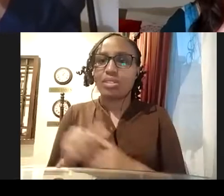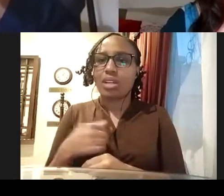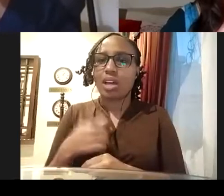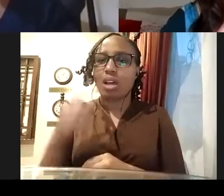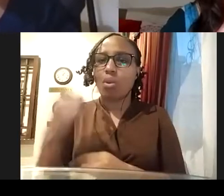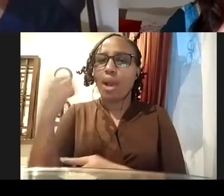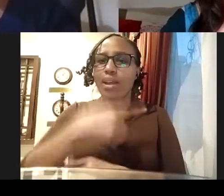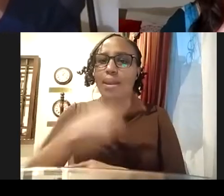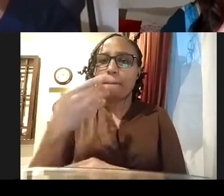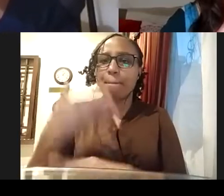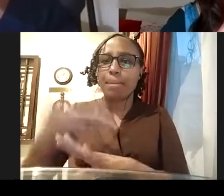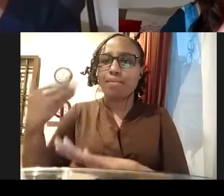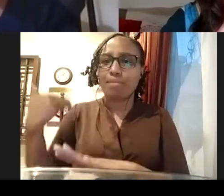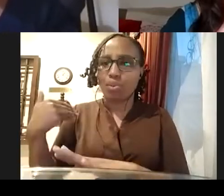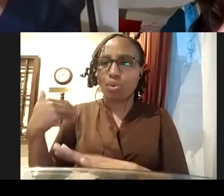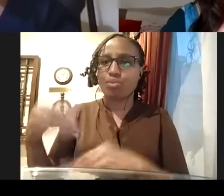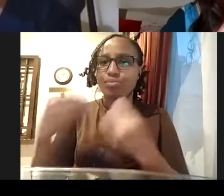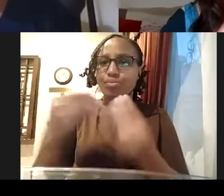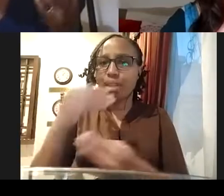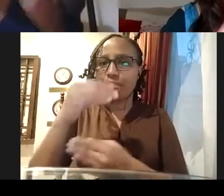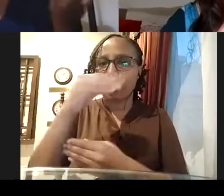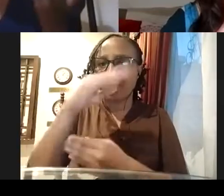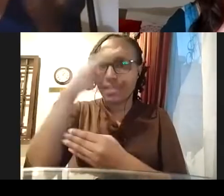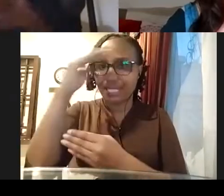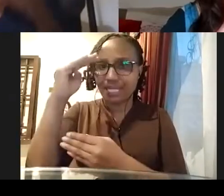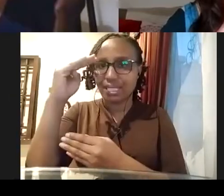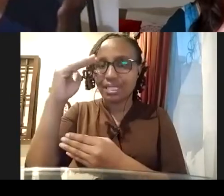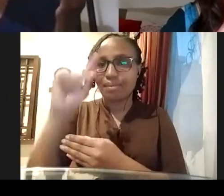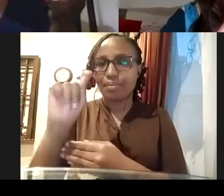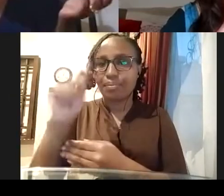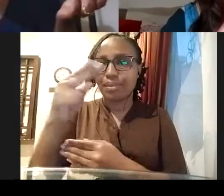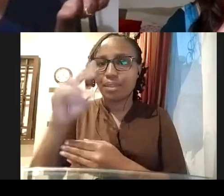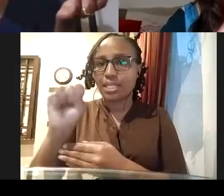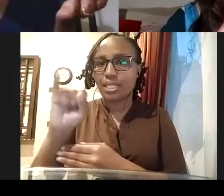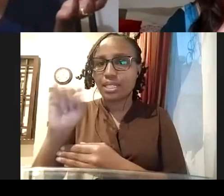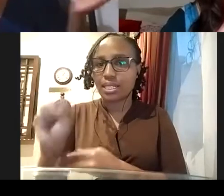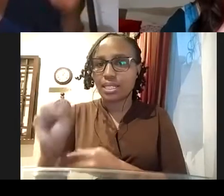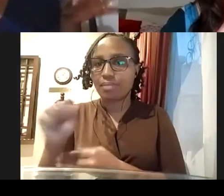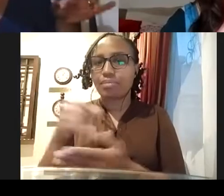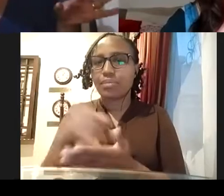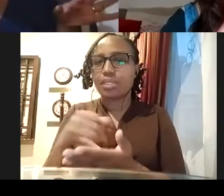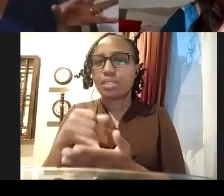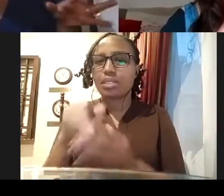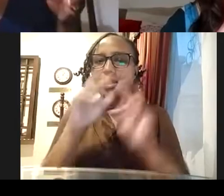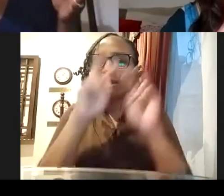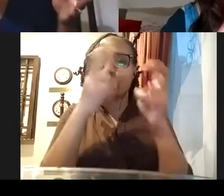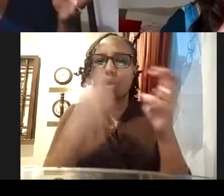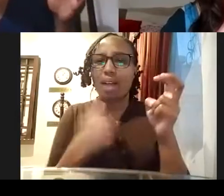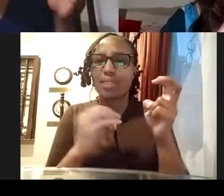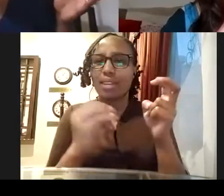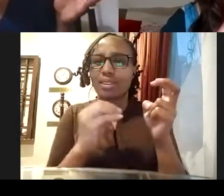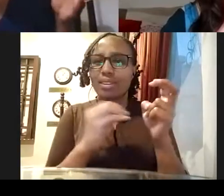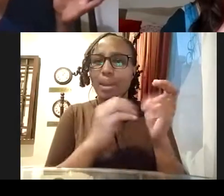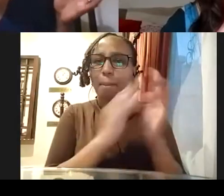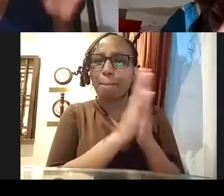the day I was due to hand in my thesis, and I didn't have a name. It was still called Untitled on the manuscript. And I think I